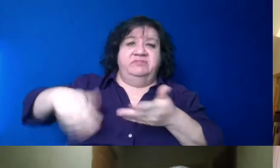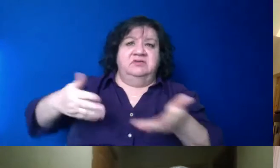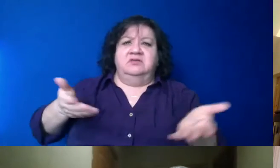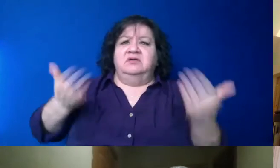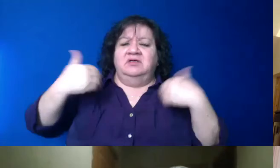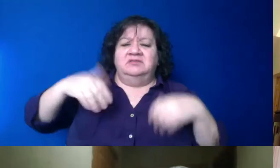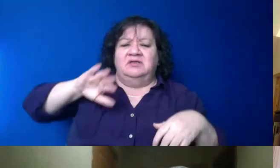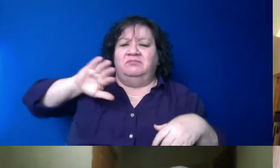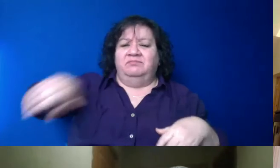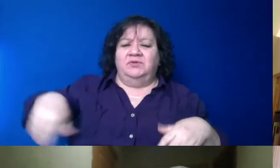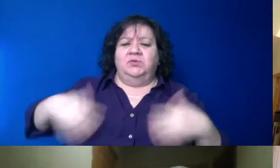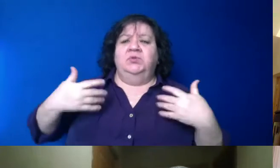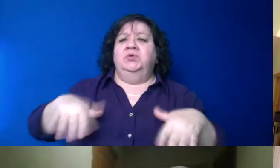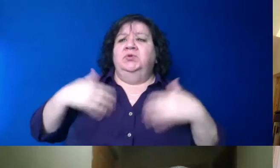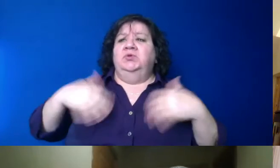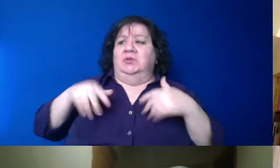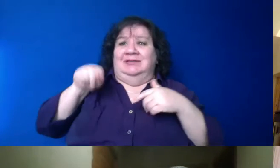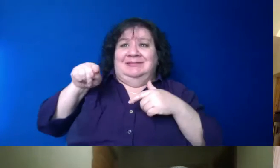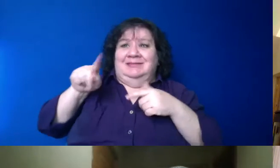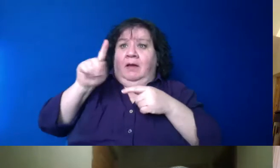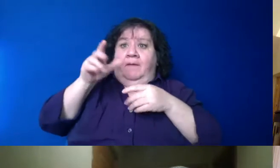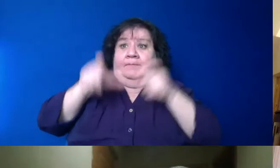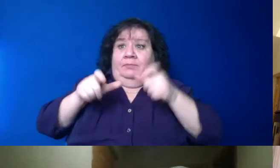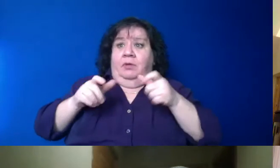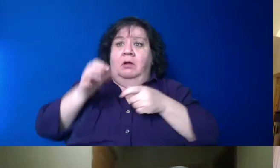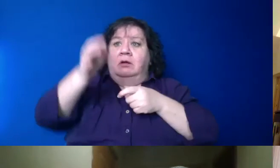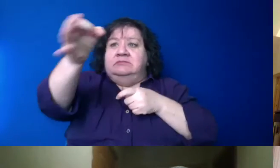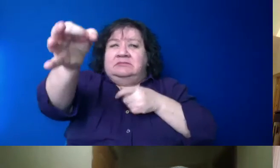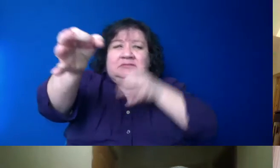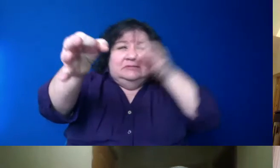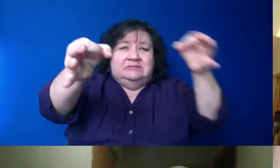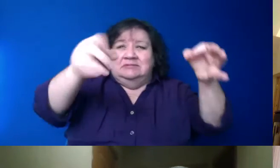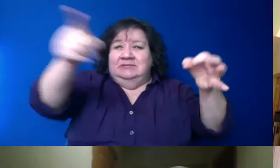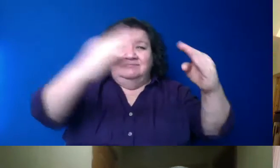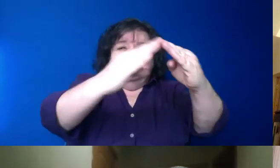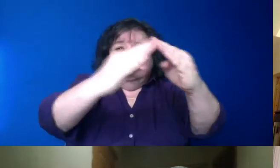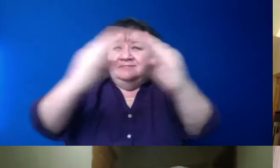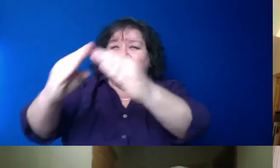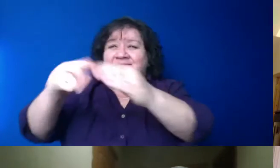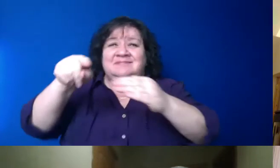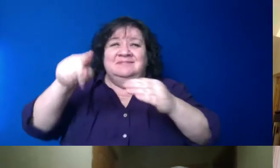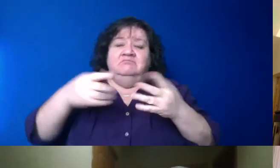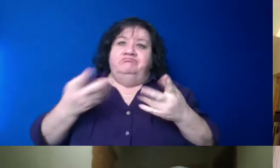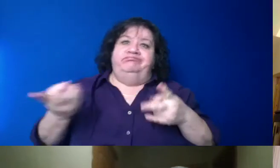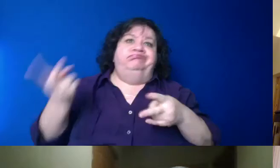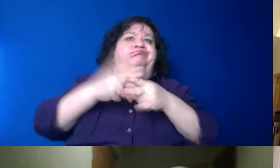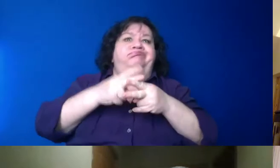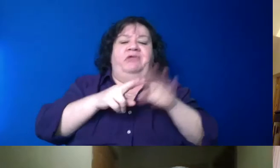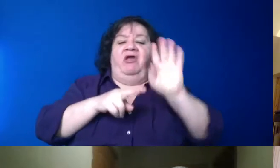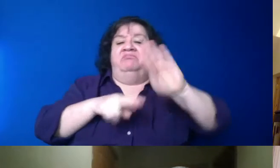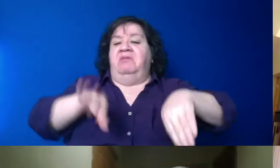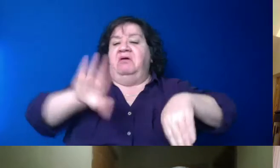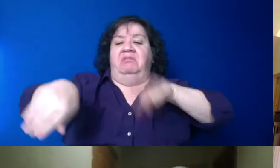services and resilience of services into the future. That to me is the ecosystem for